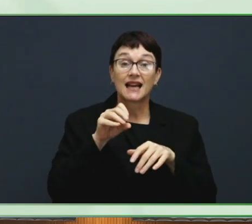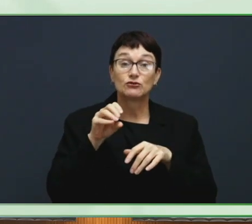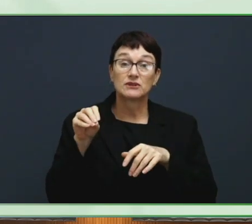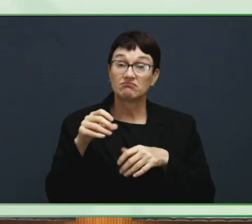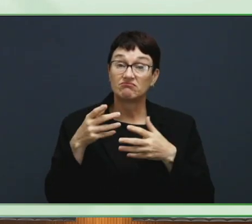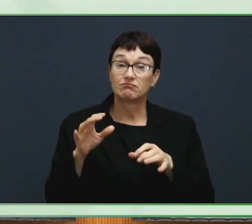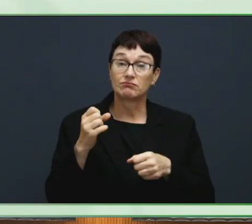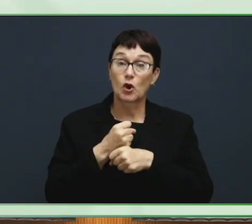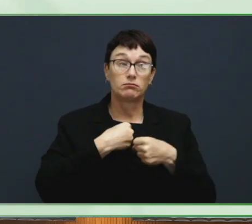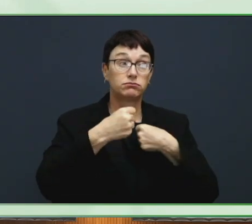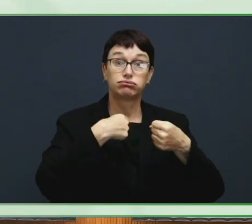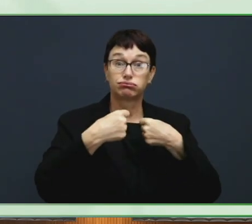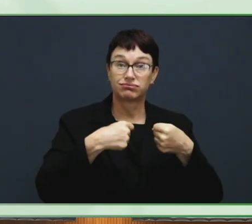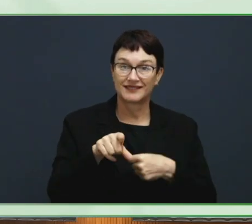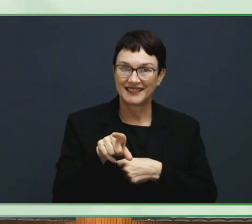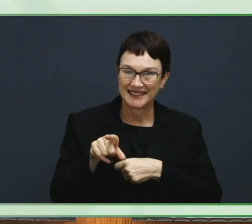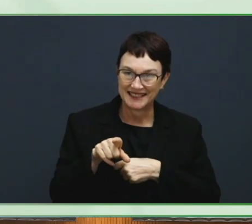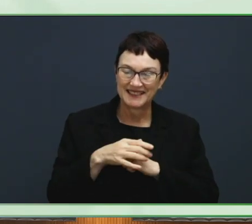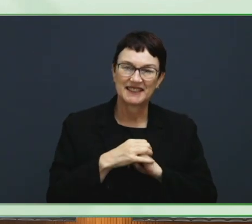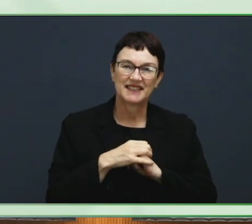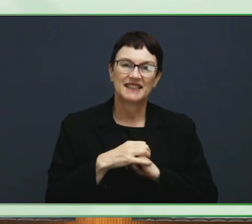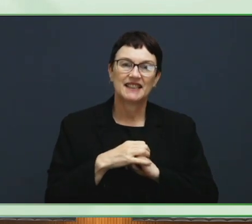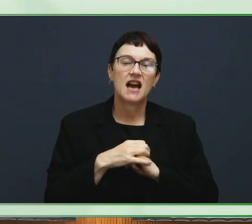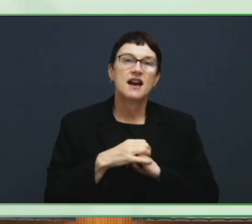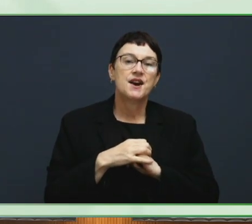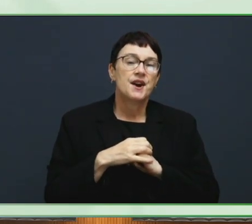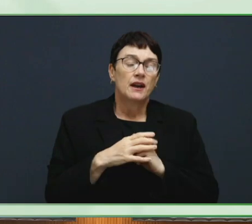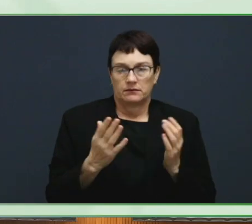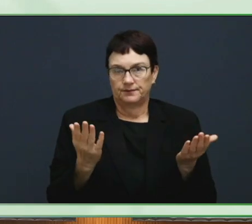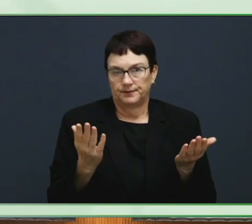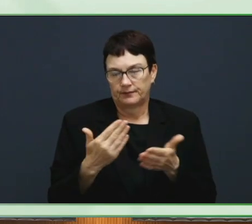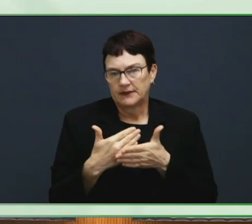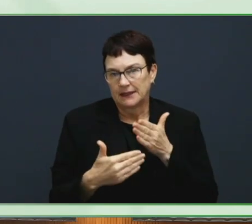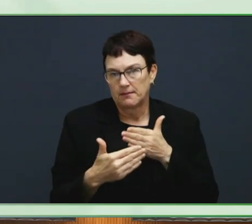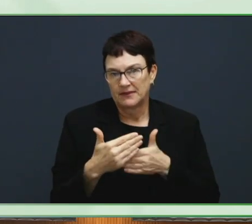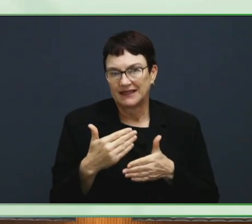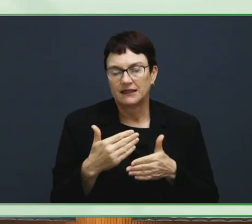disability side, of course, you need more focus,